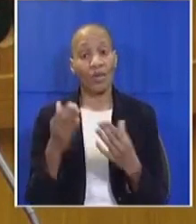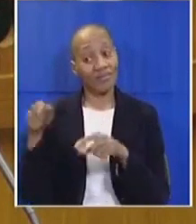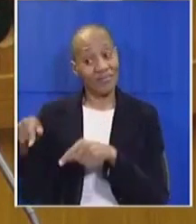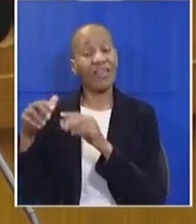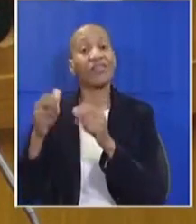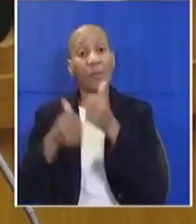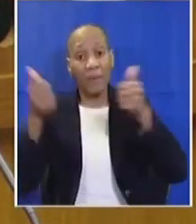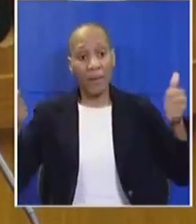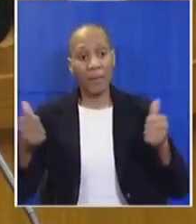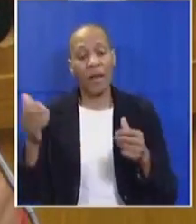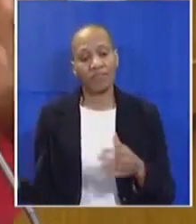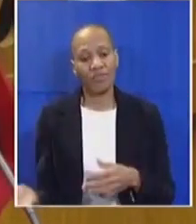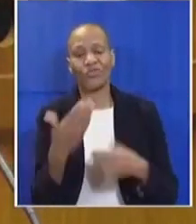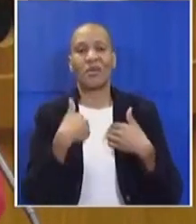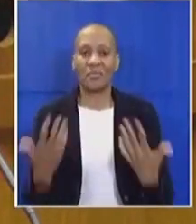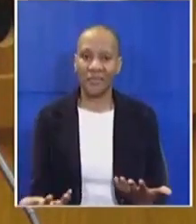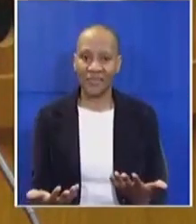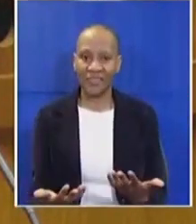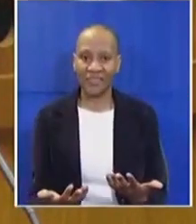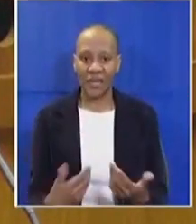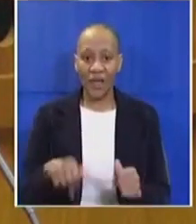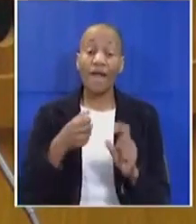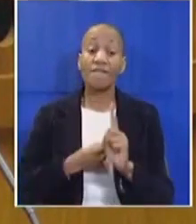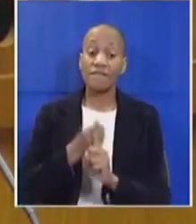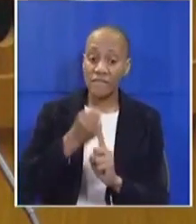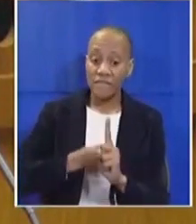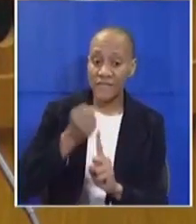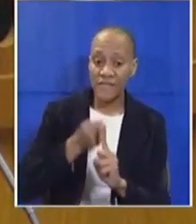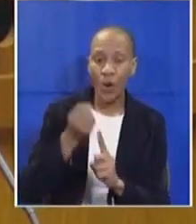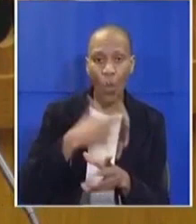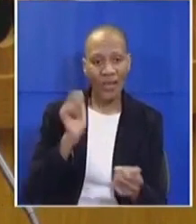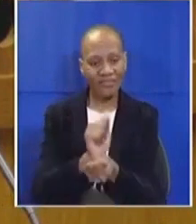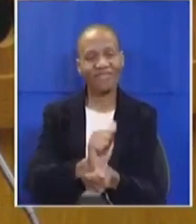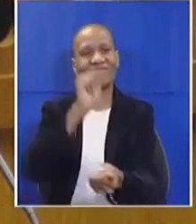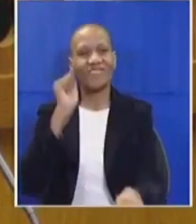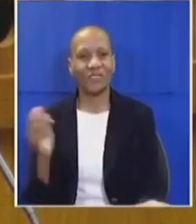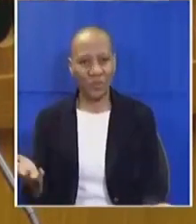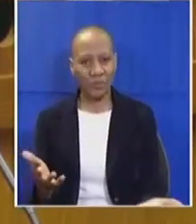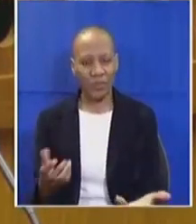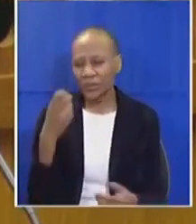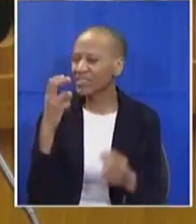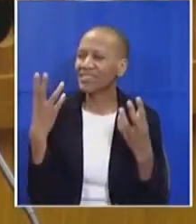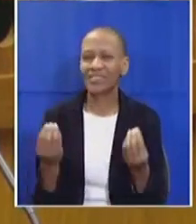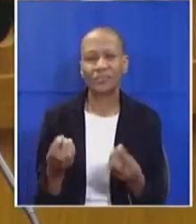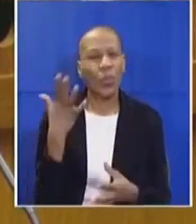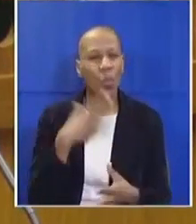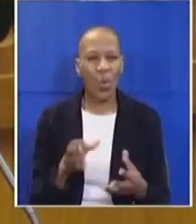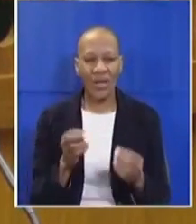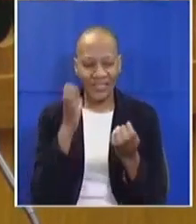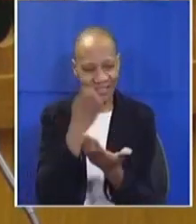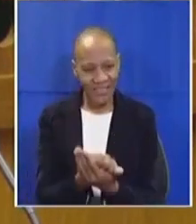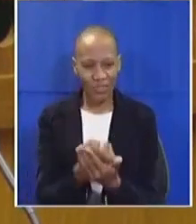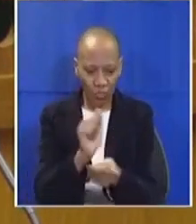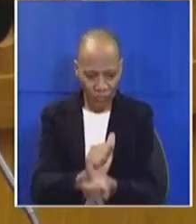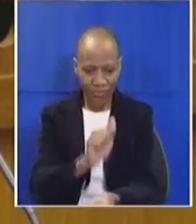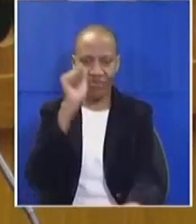of Tumamina. They are freedom fighters who were simply seeking the attainment of economic freedom